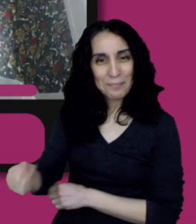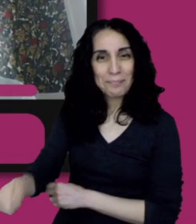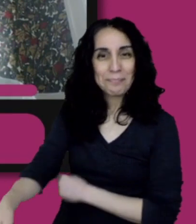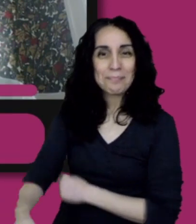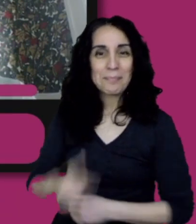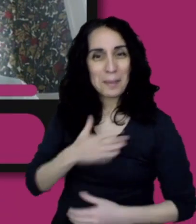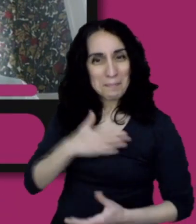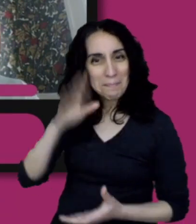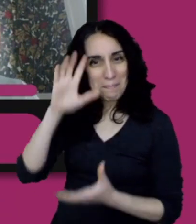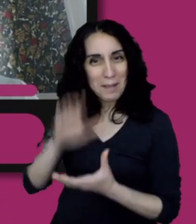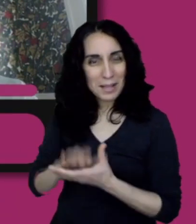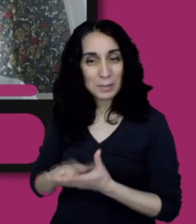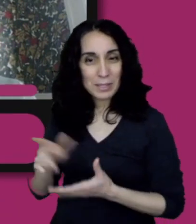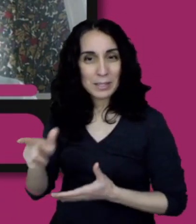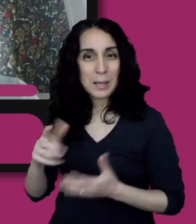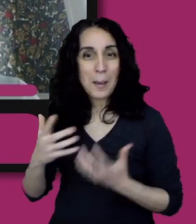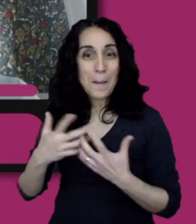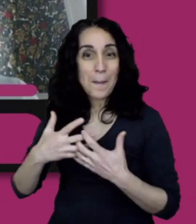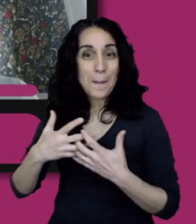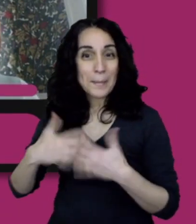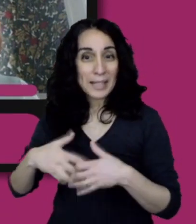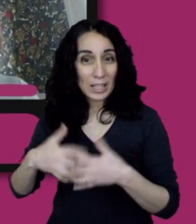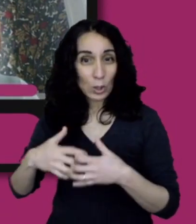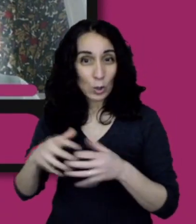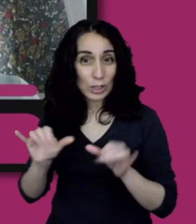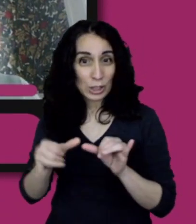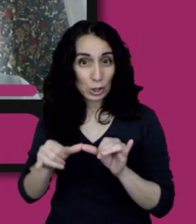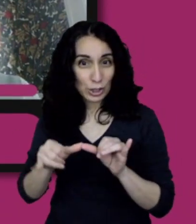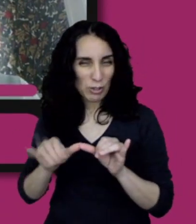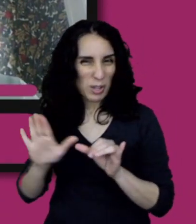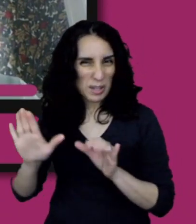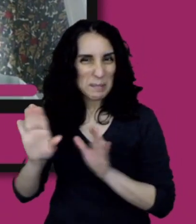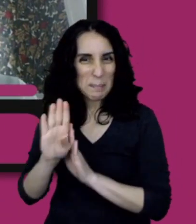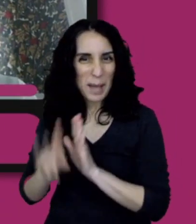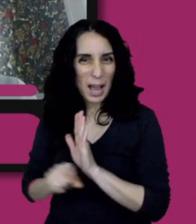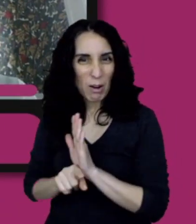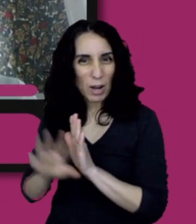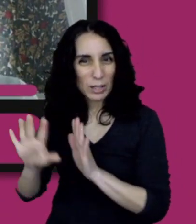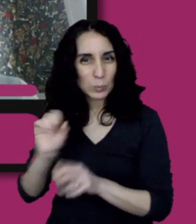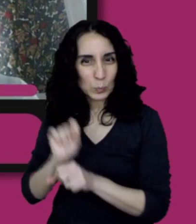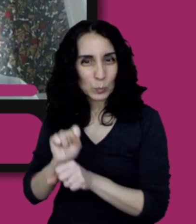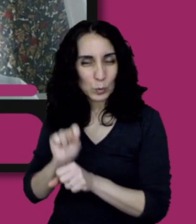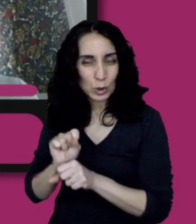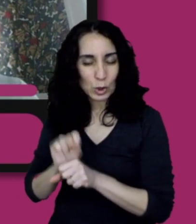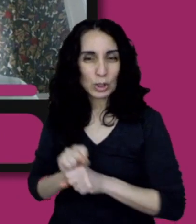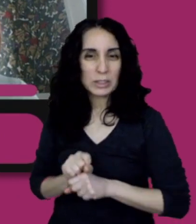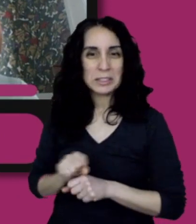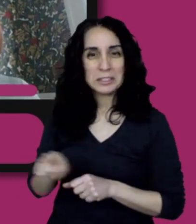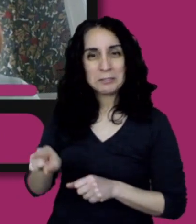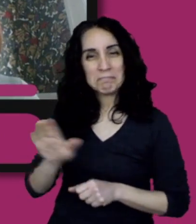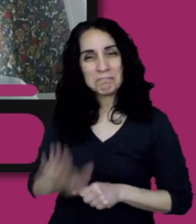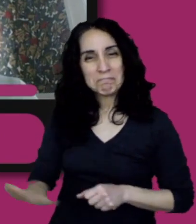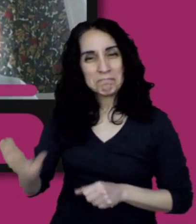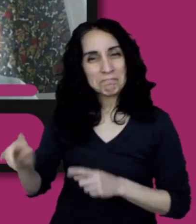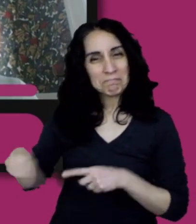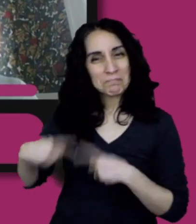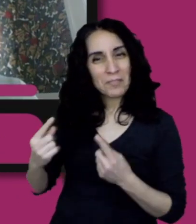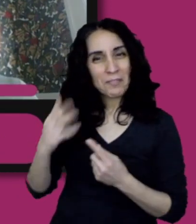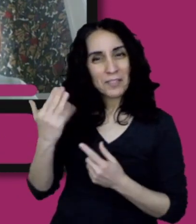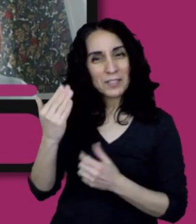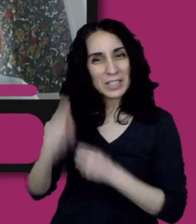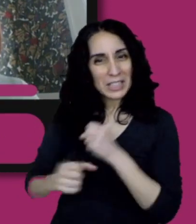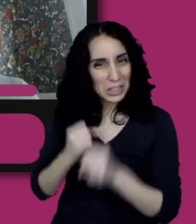Jason, he is a mechanical engineer by background, by trade. So he has